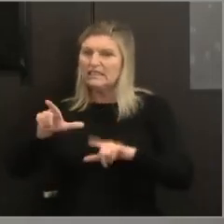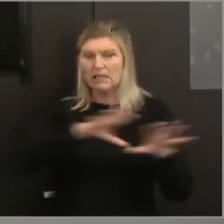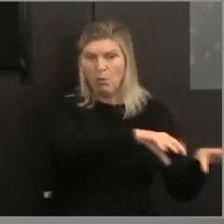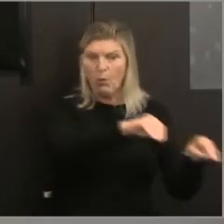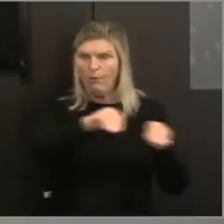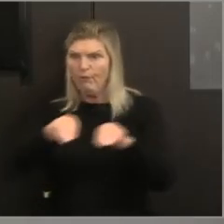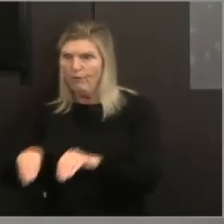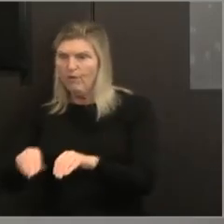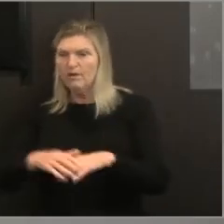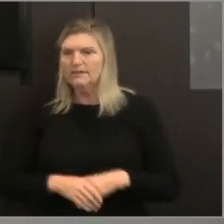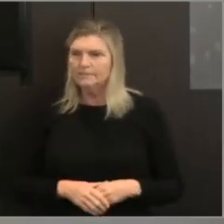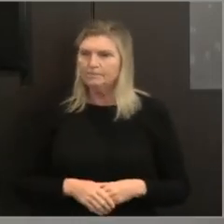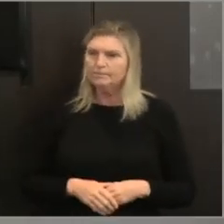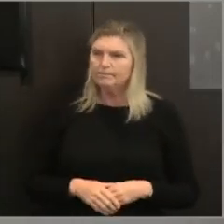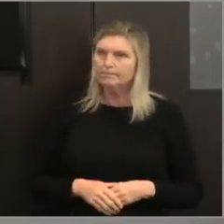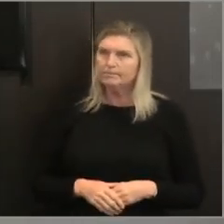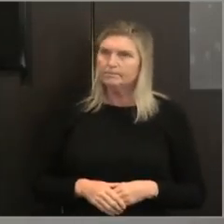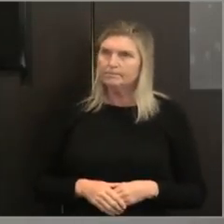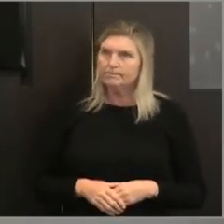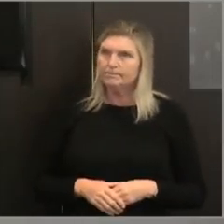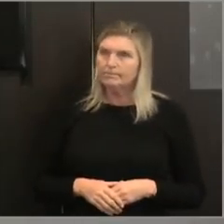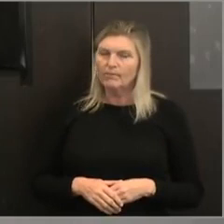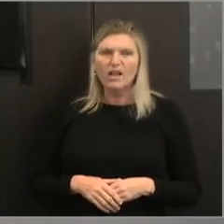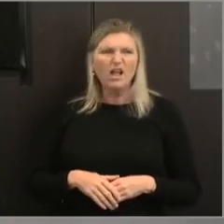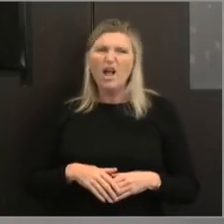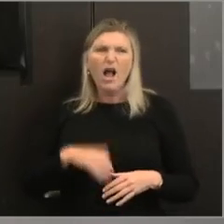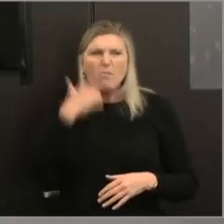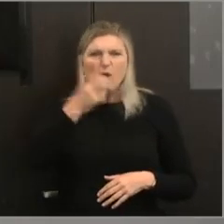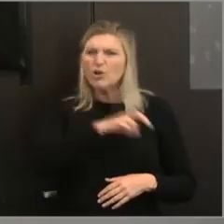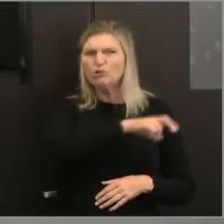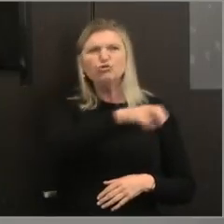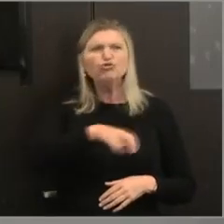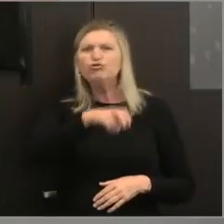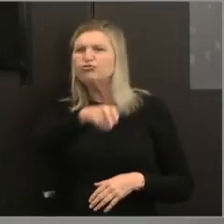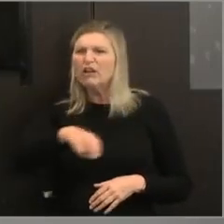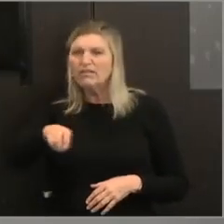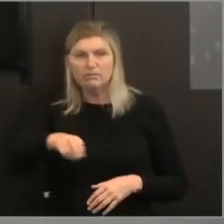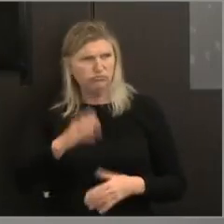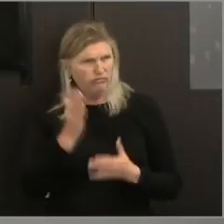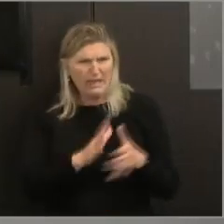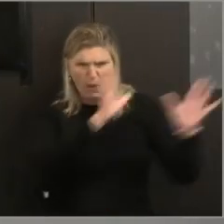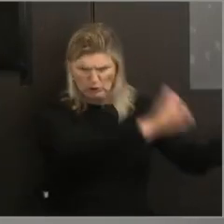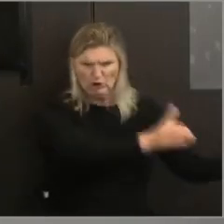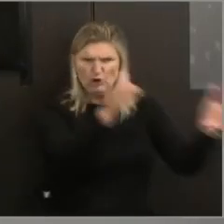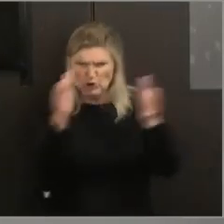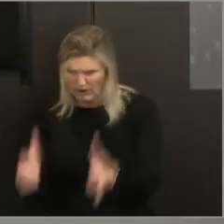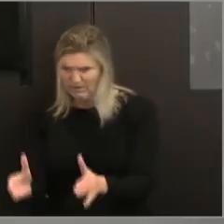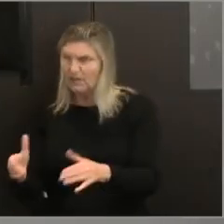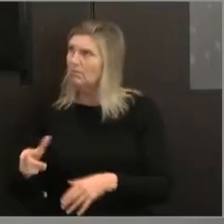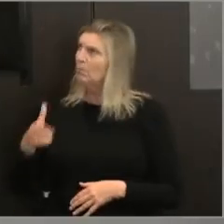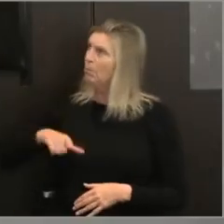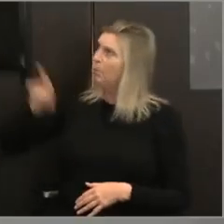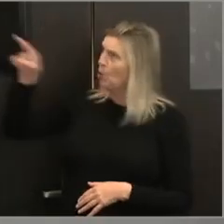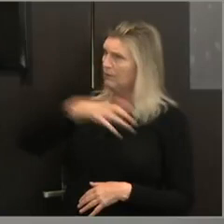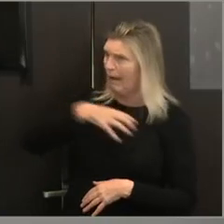shift, because Māori did not just drift into the cities, they were shifted because of